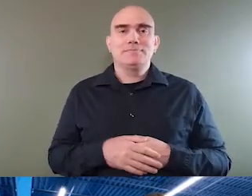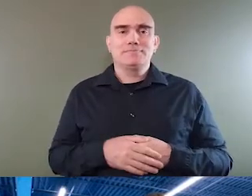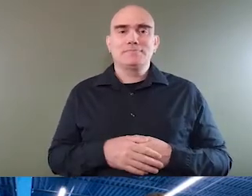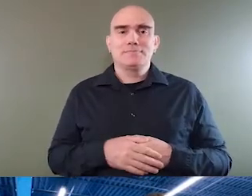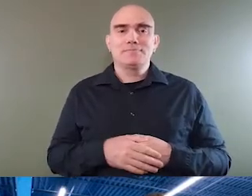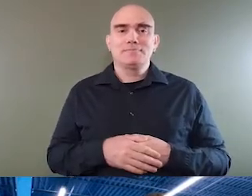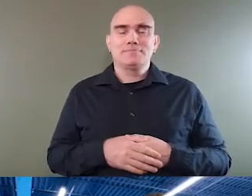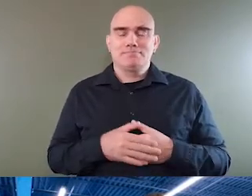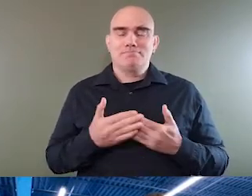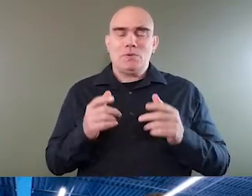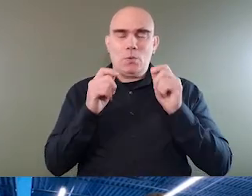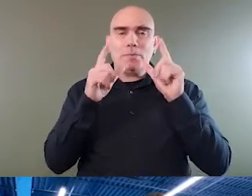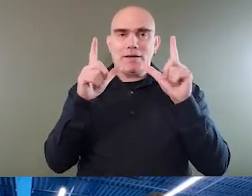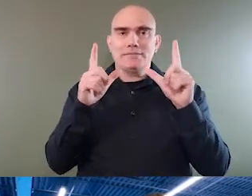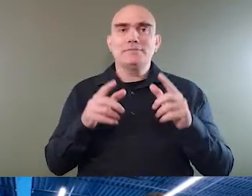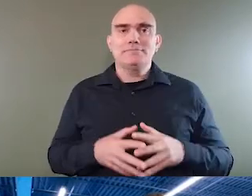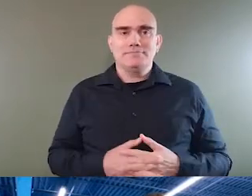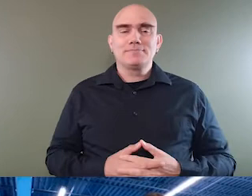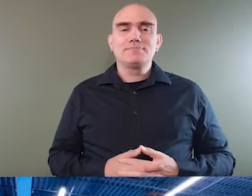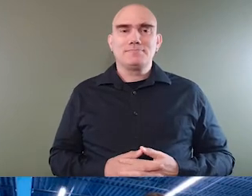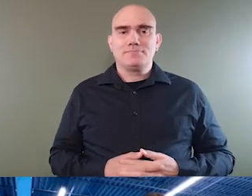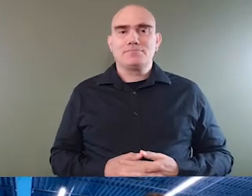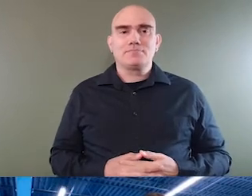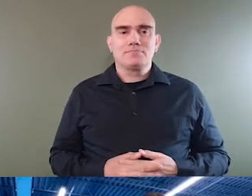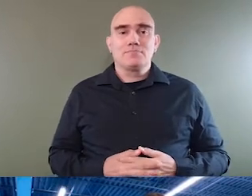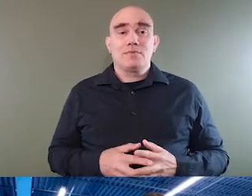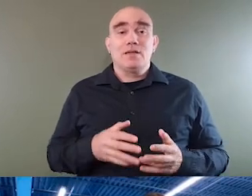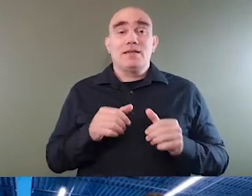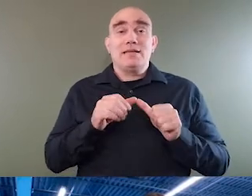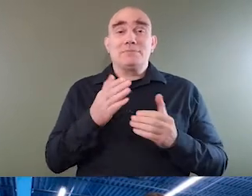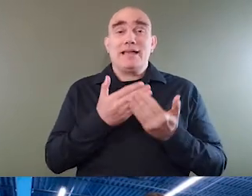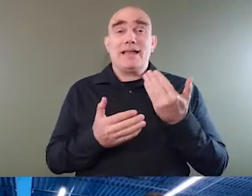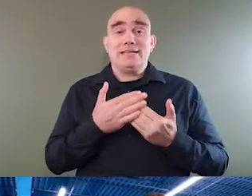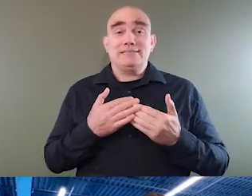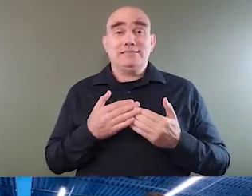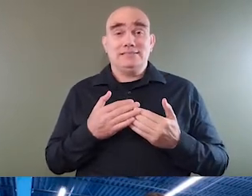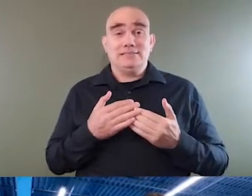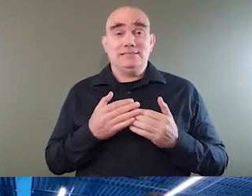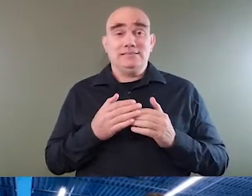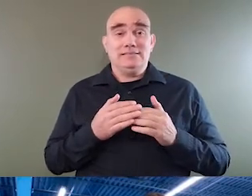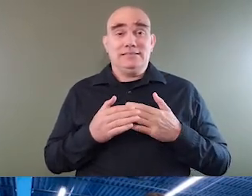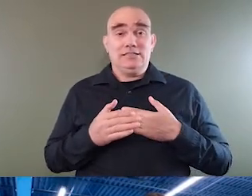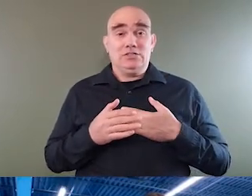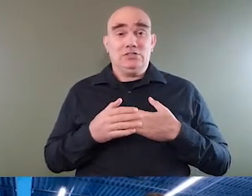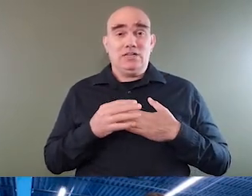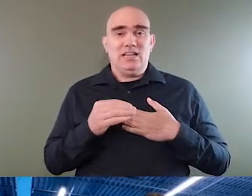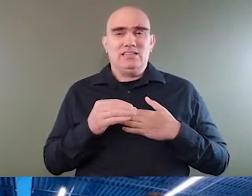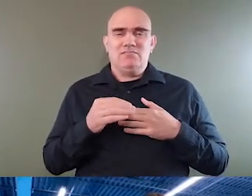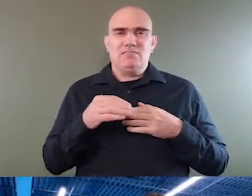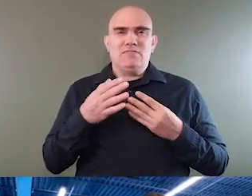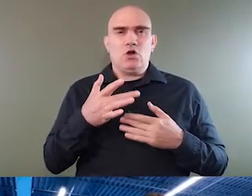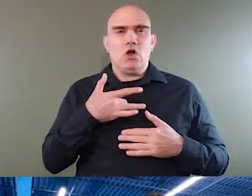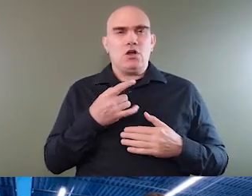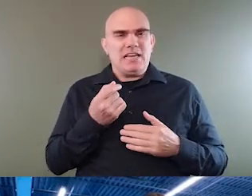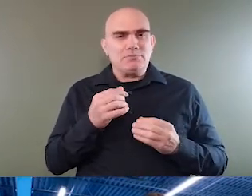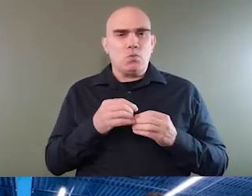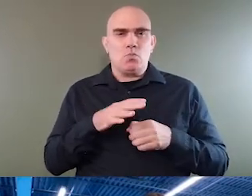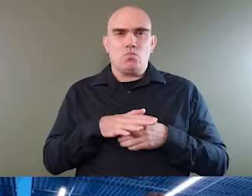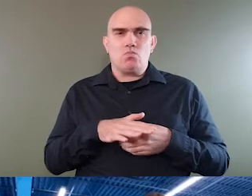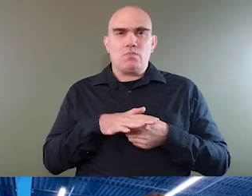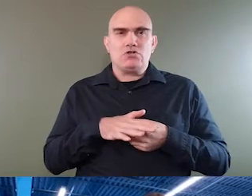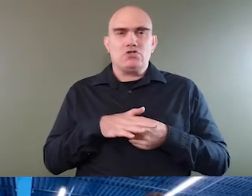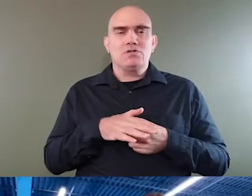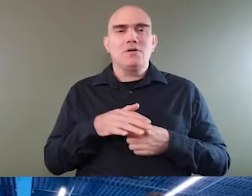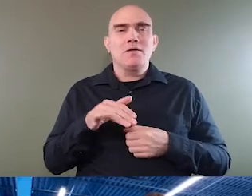Go ahead and open your eyes. Keep your hands here and give your heart just a little bit more pressure. Call this a little